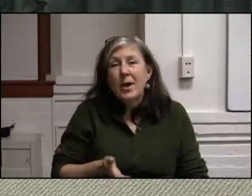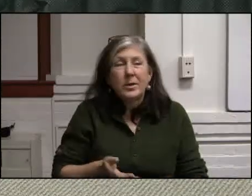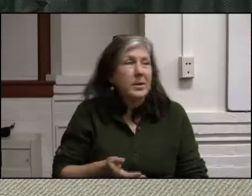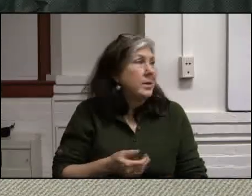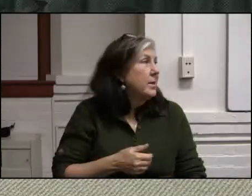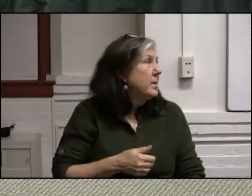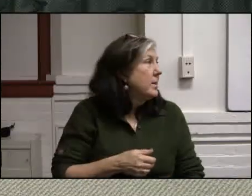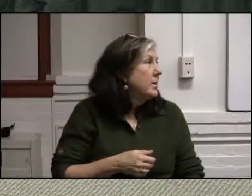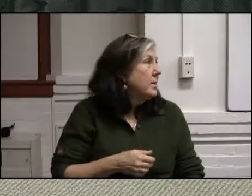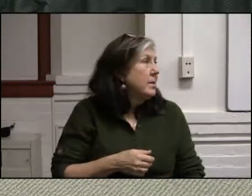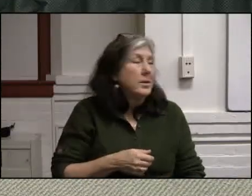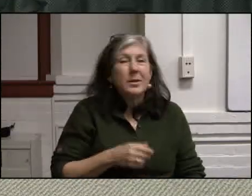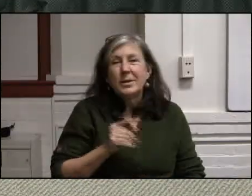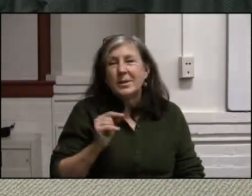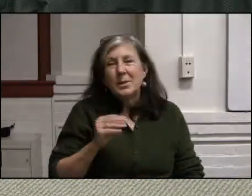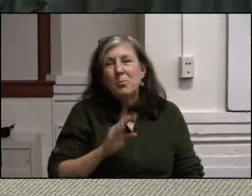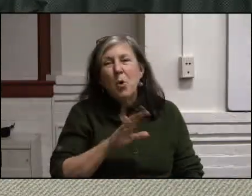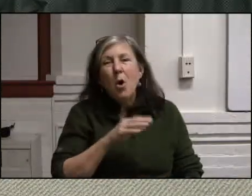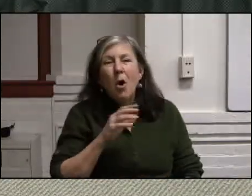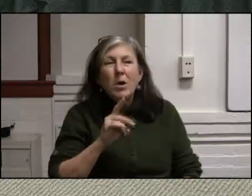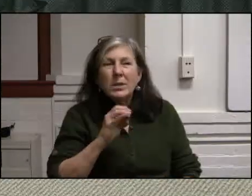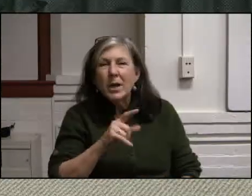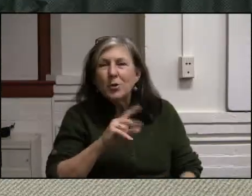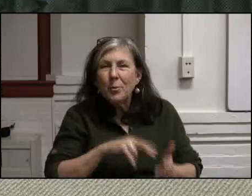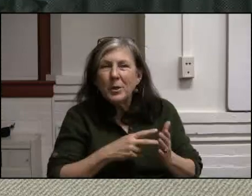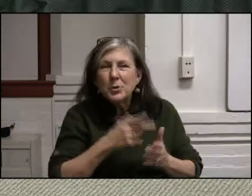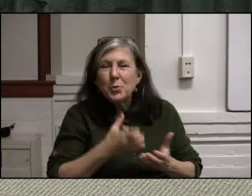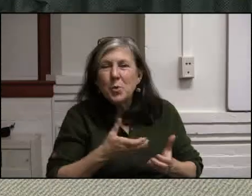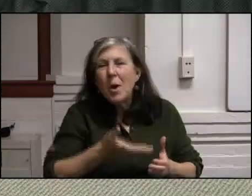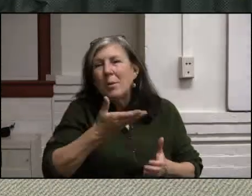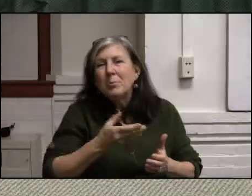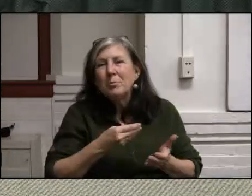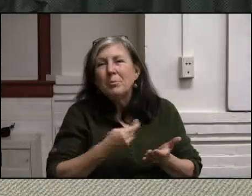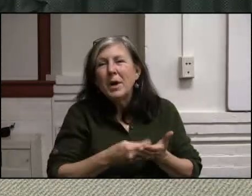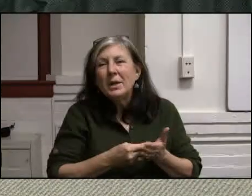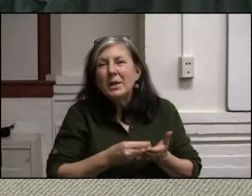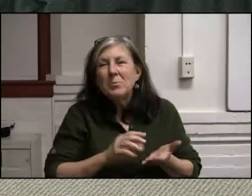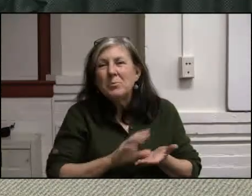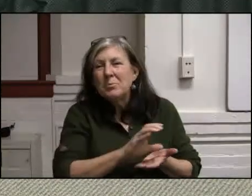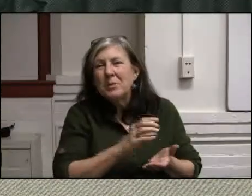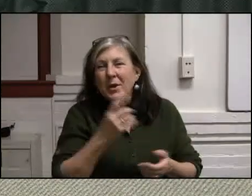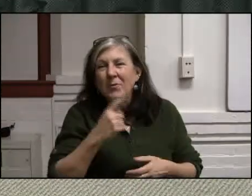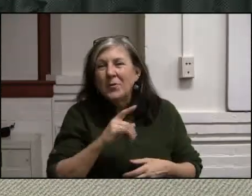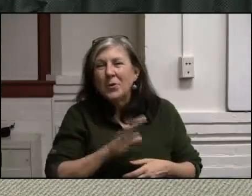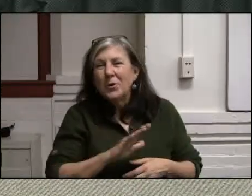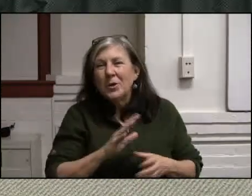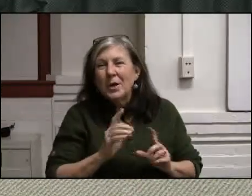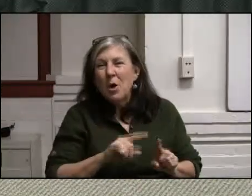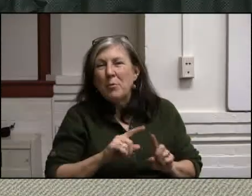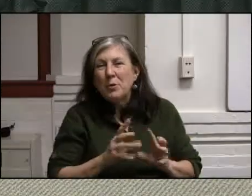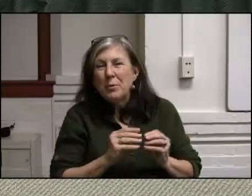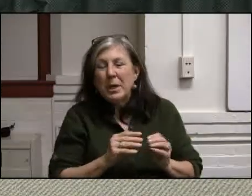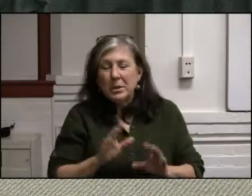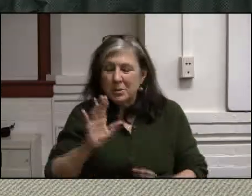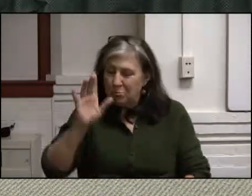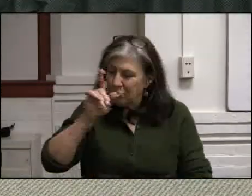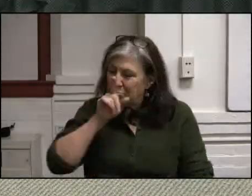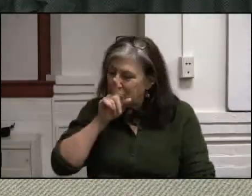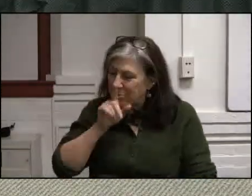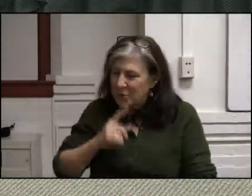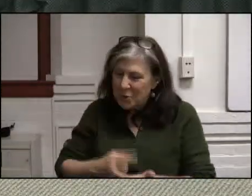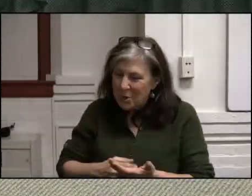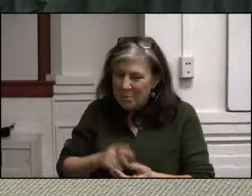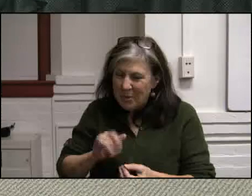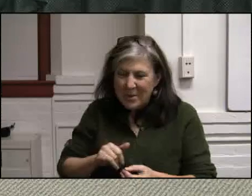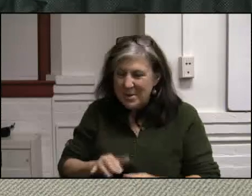that you're going to want more money if we meet this many times. I couldn't possibly comment. I didn't at all prepare some talking points